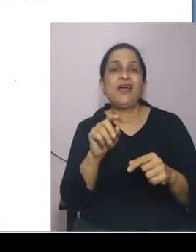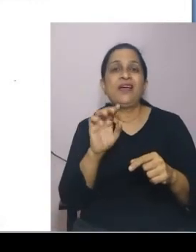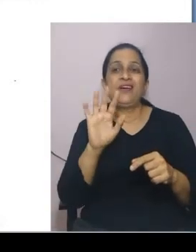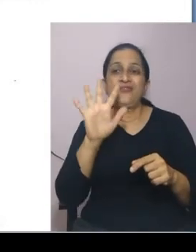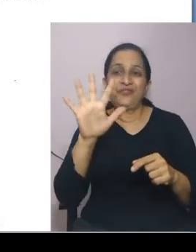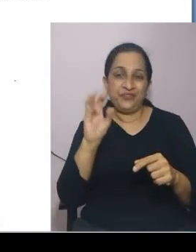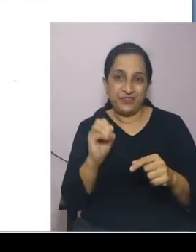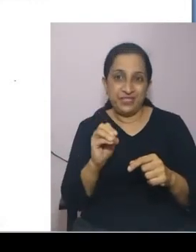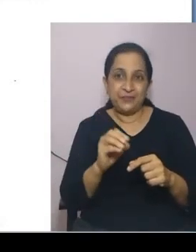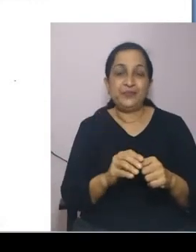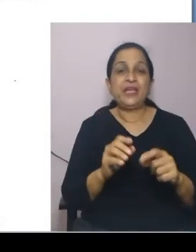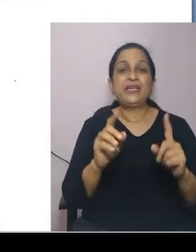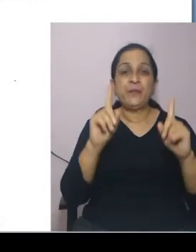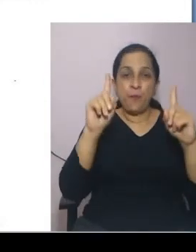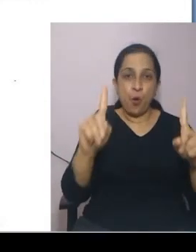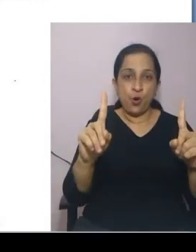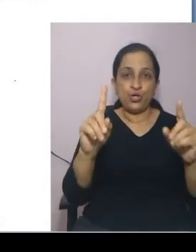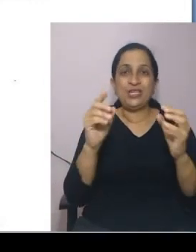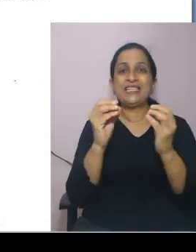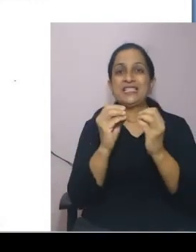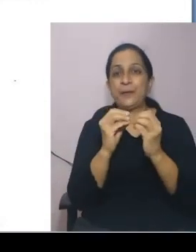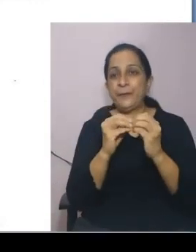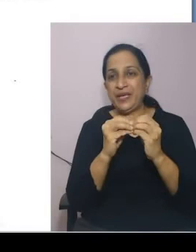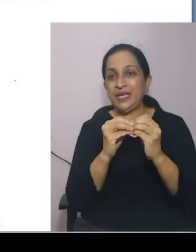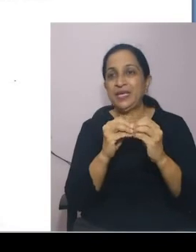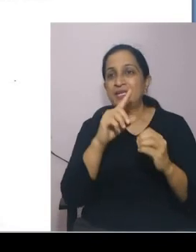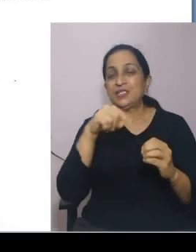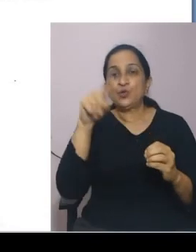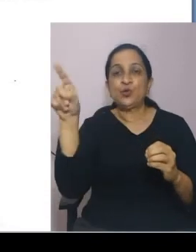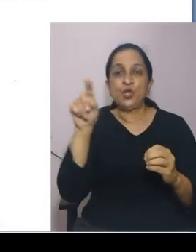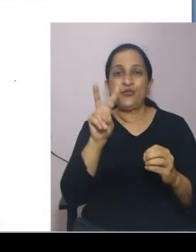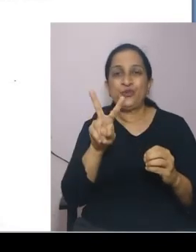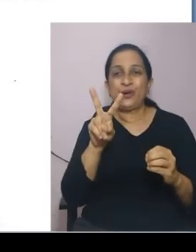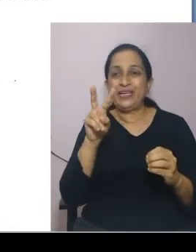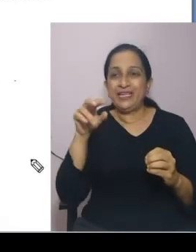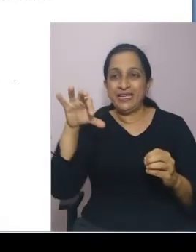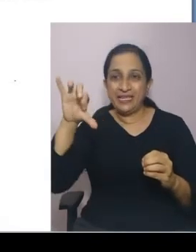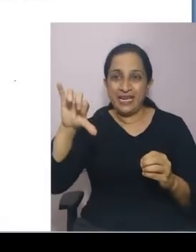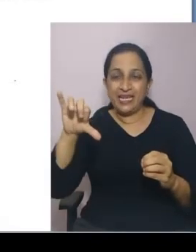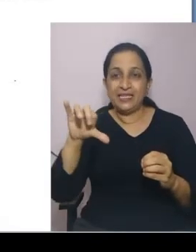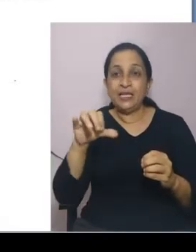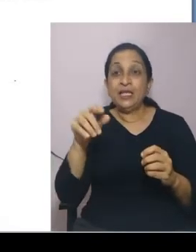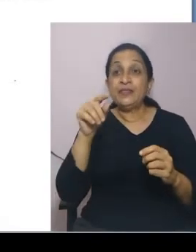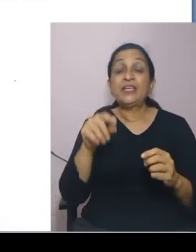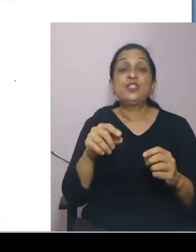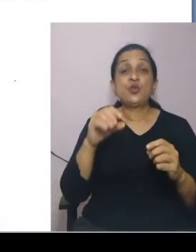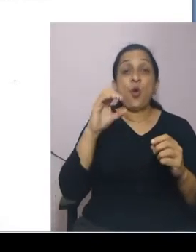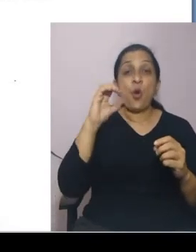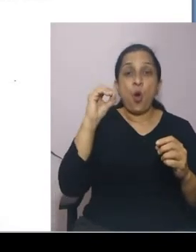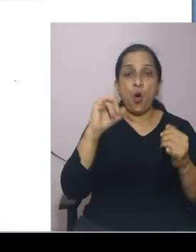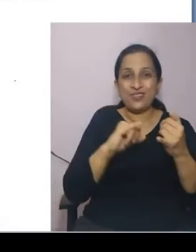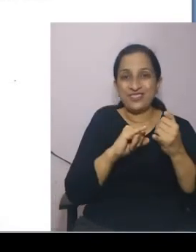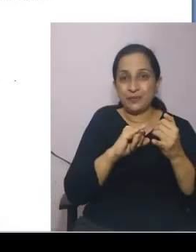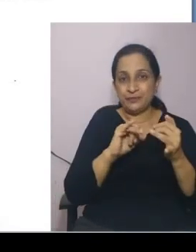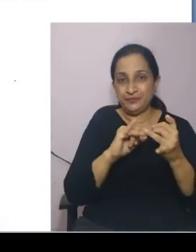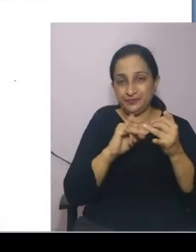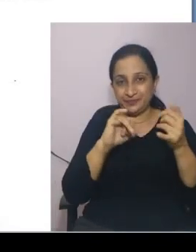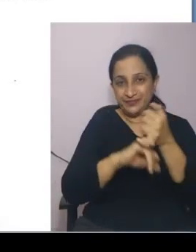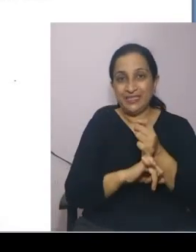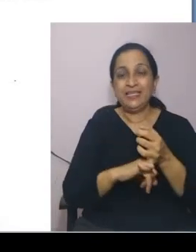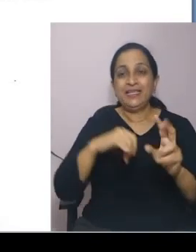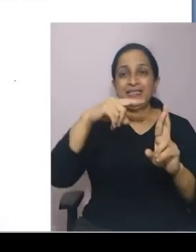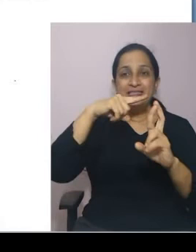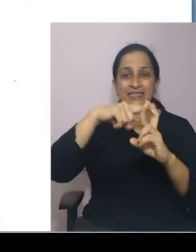So the modulus of B becomes root of 29. So you put this value for cos theta, okay,